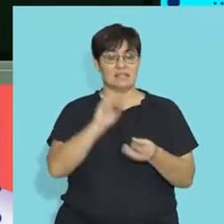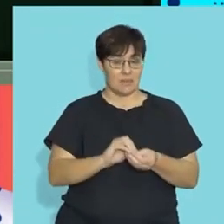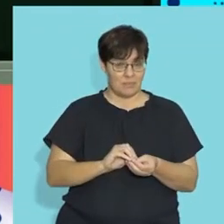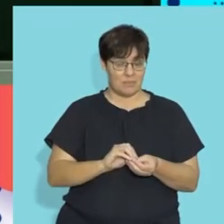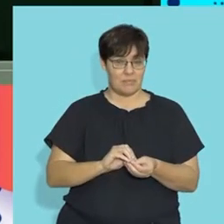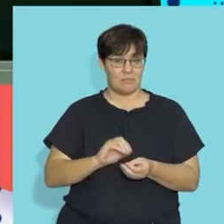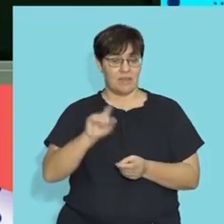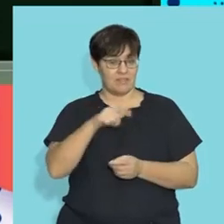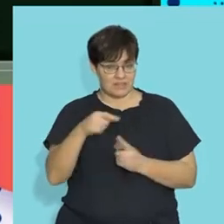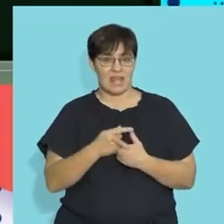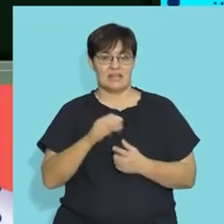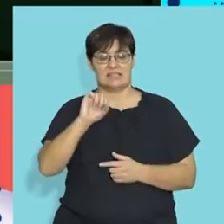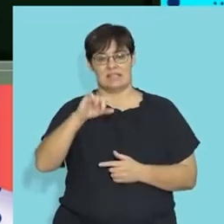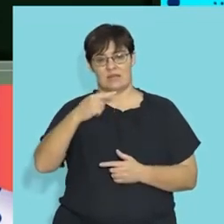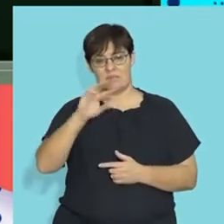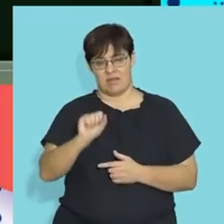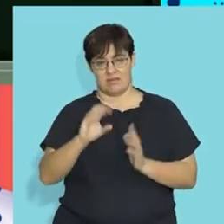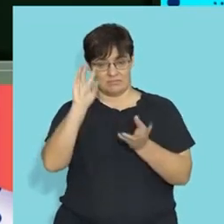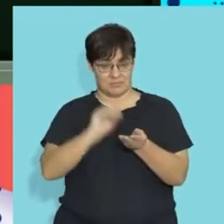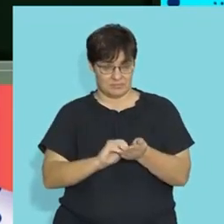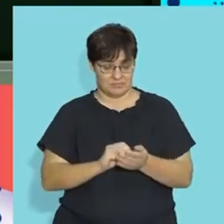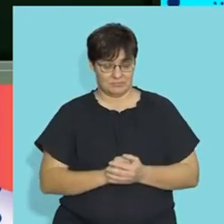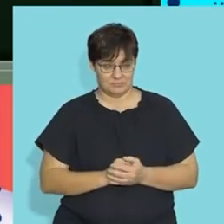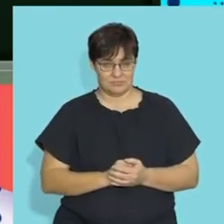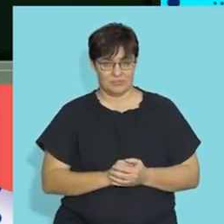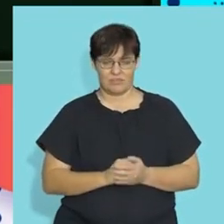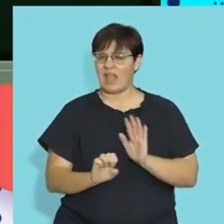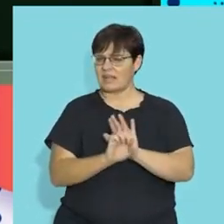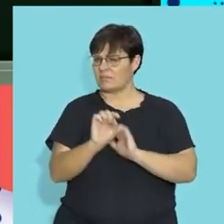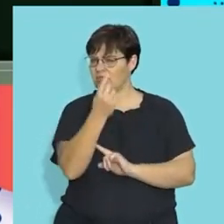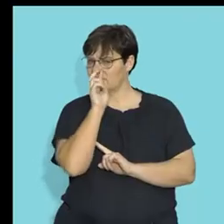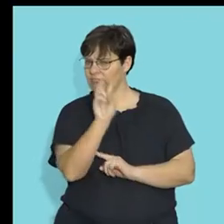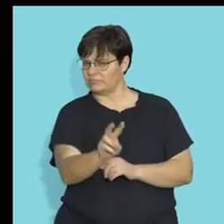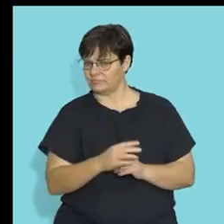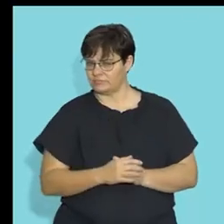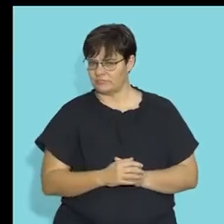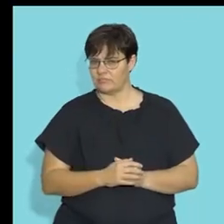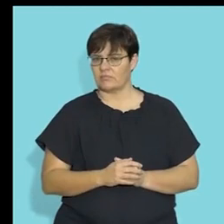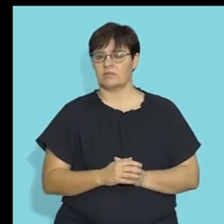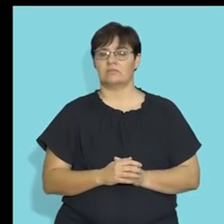to infinity, and sigma sums. Let's look at the first example.